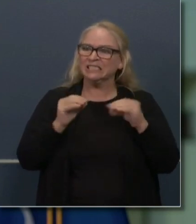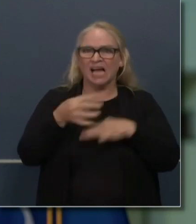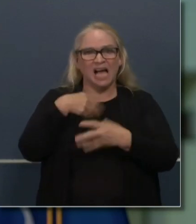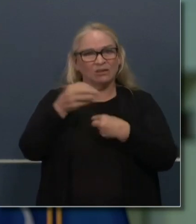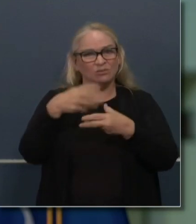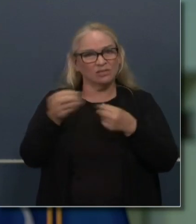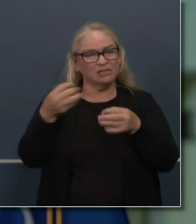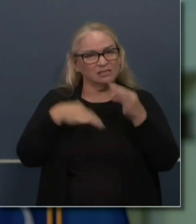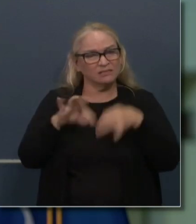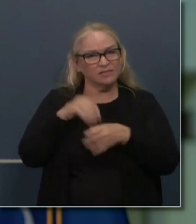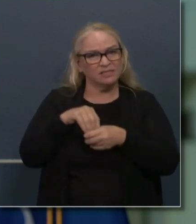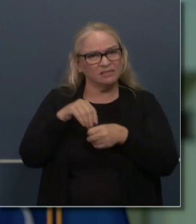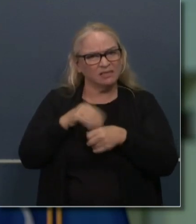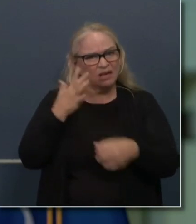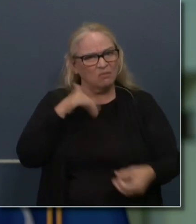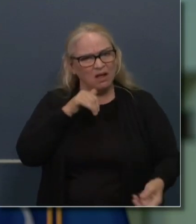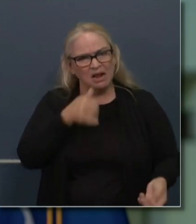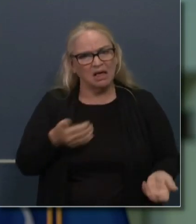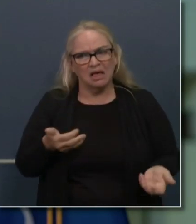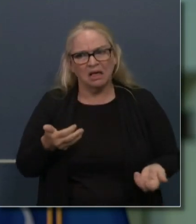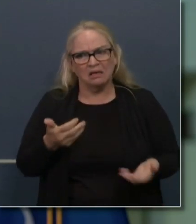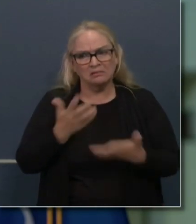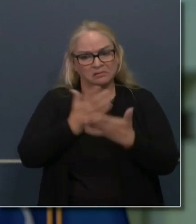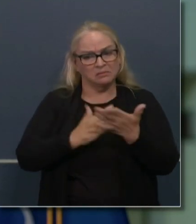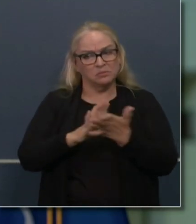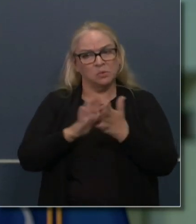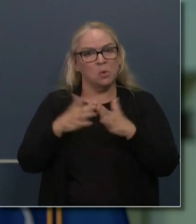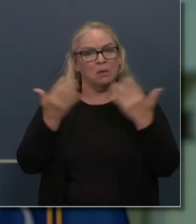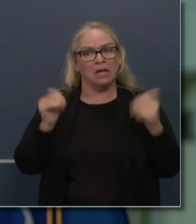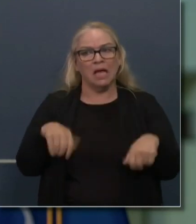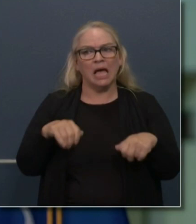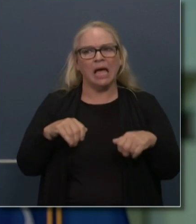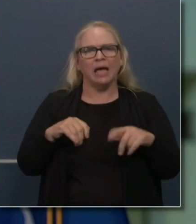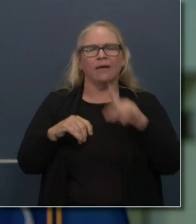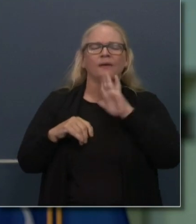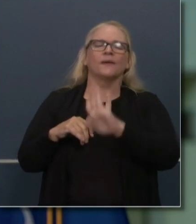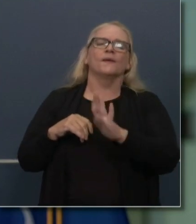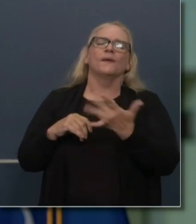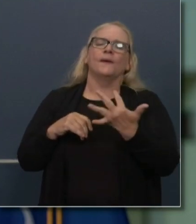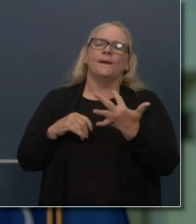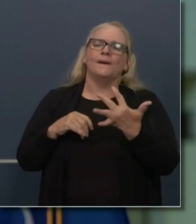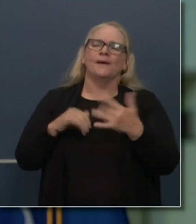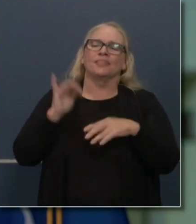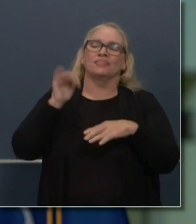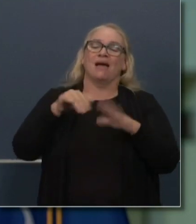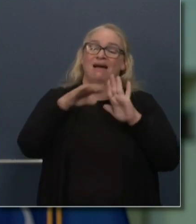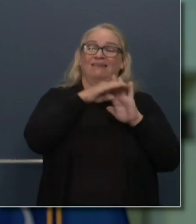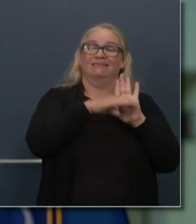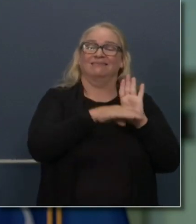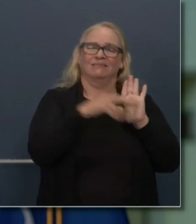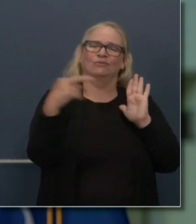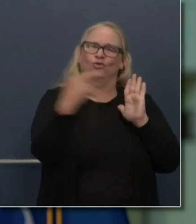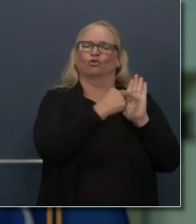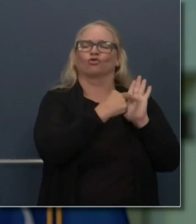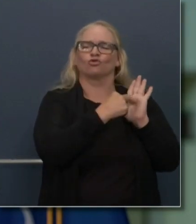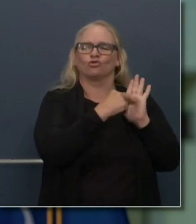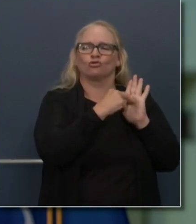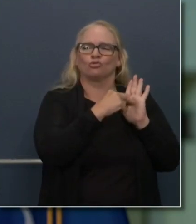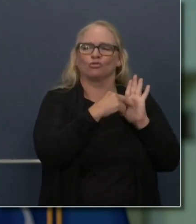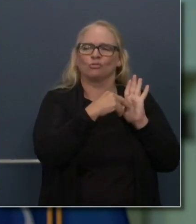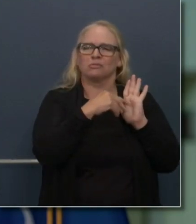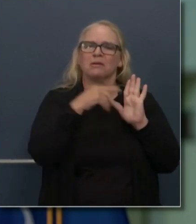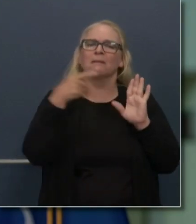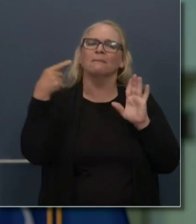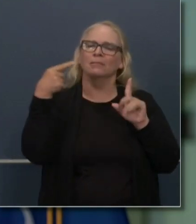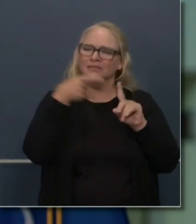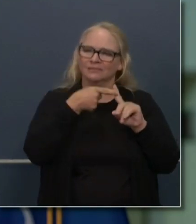for schools that want to resume in-person learning? It's not currently in terms of the guidelines we put out specifically so far, but I'm open to